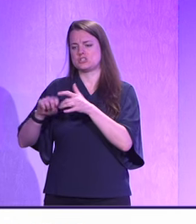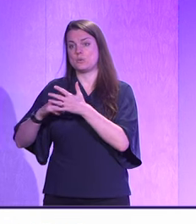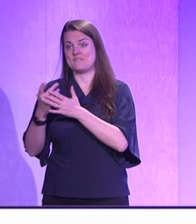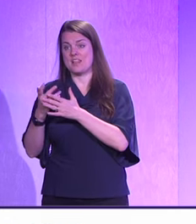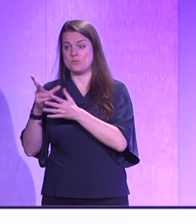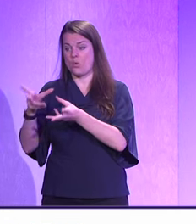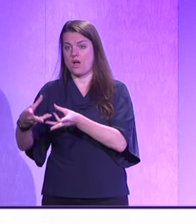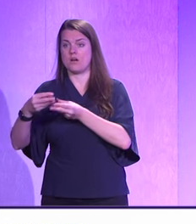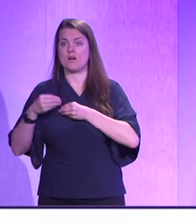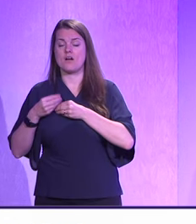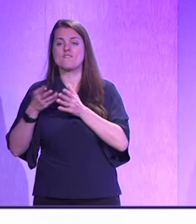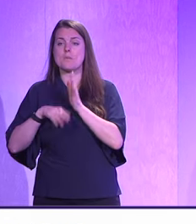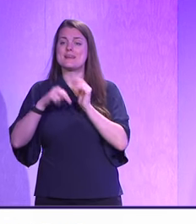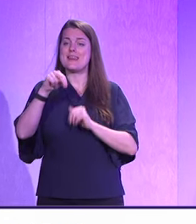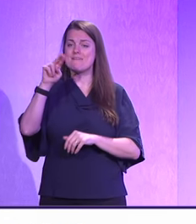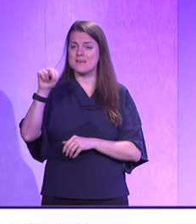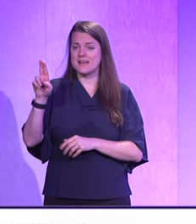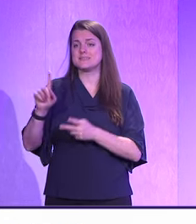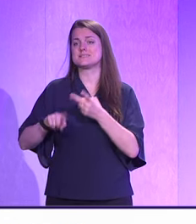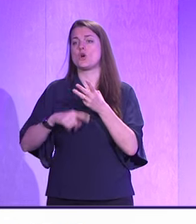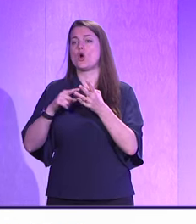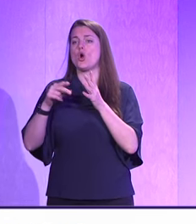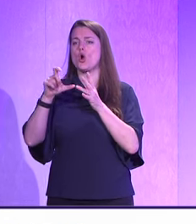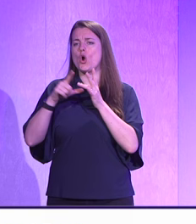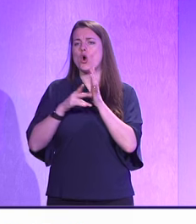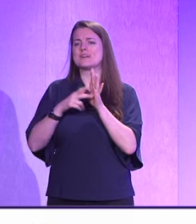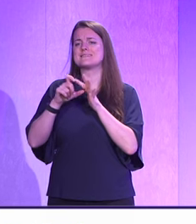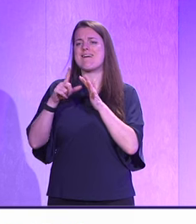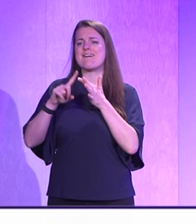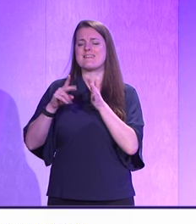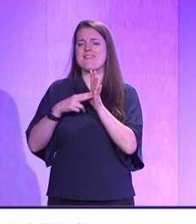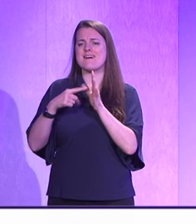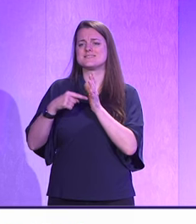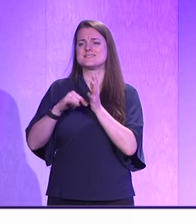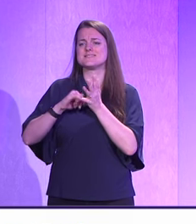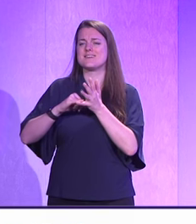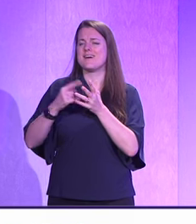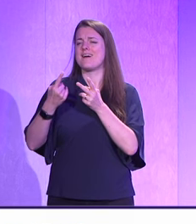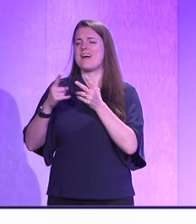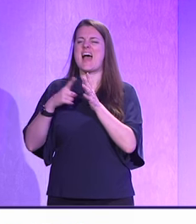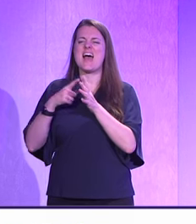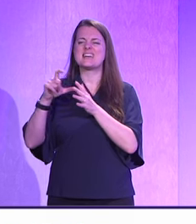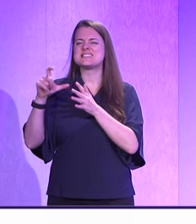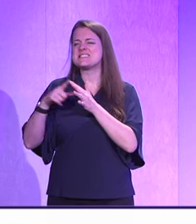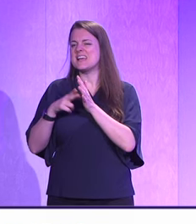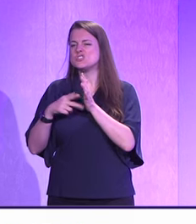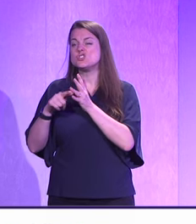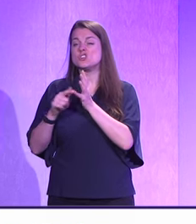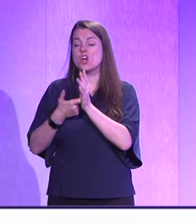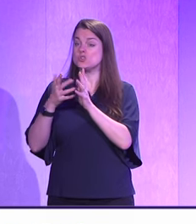like Netflix and Condé Nast, consultancies like Accenture, and so on around the world, to help